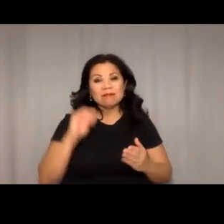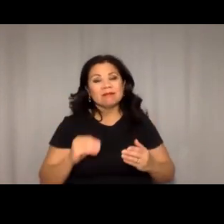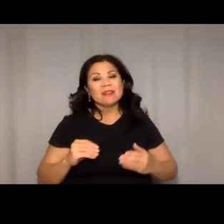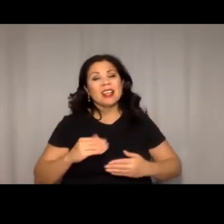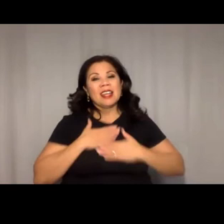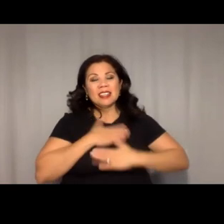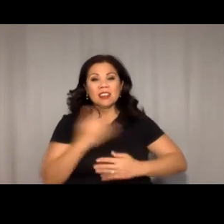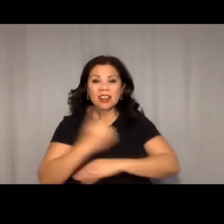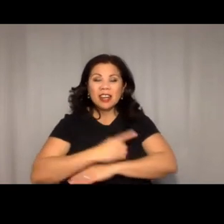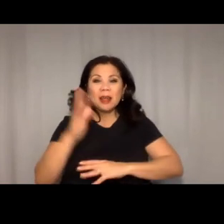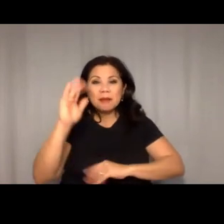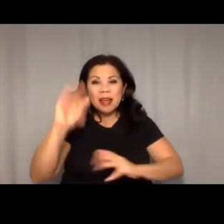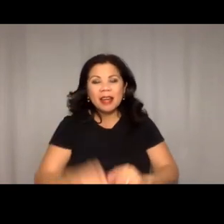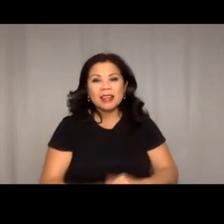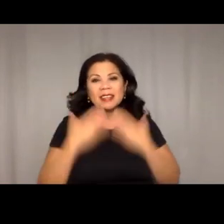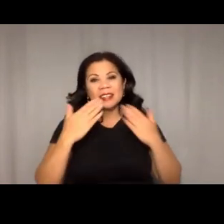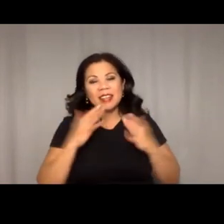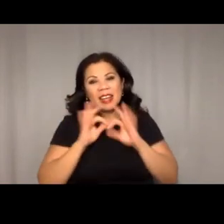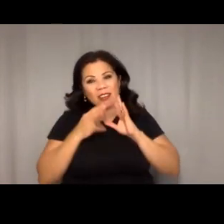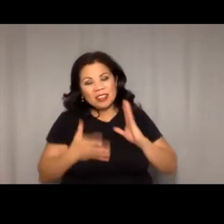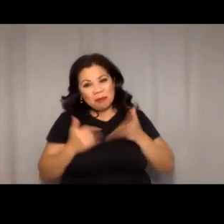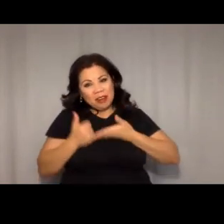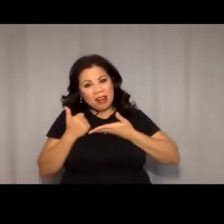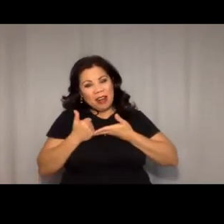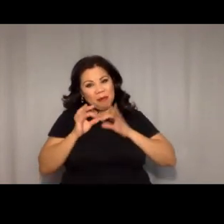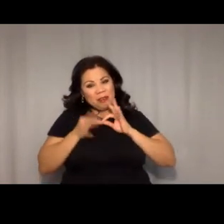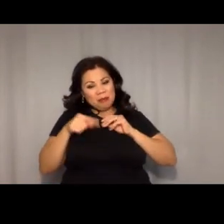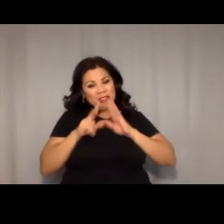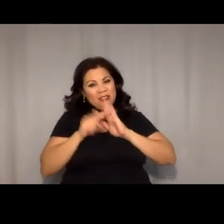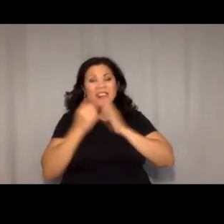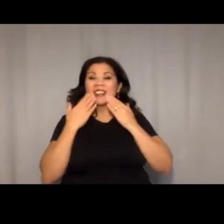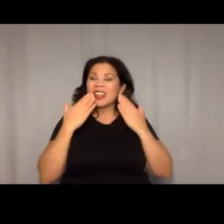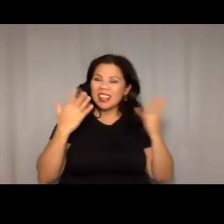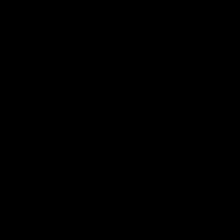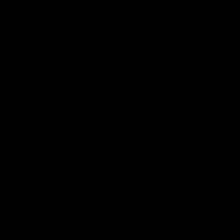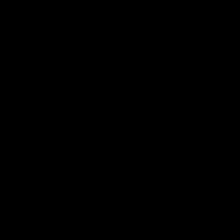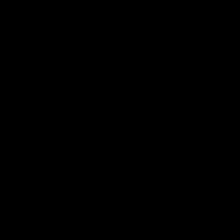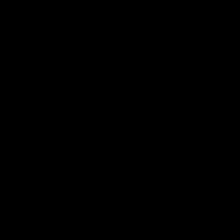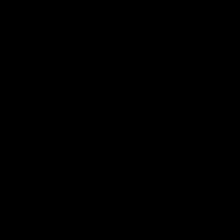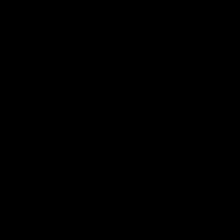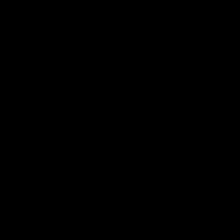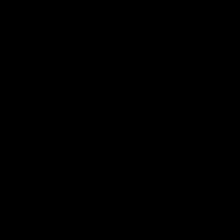a great day. Bye. Thank you to the interpreter who helped interpret this video. Thank you so much.